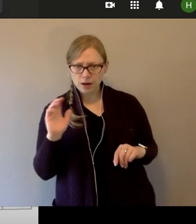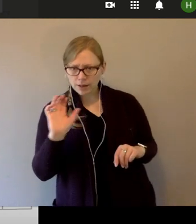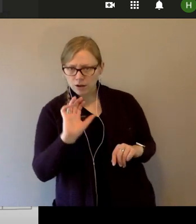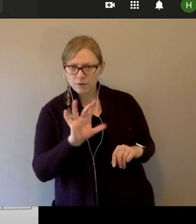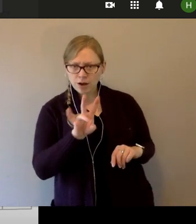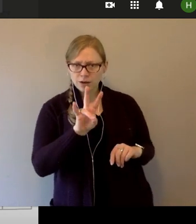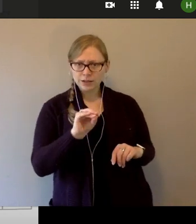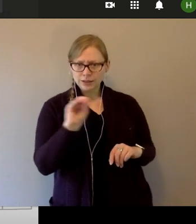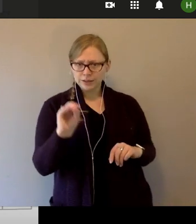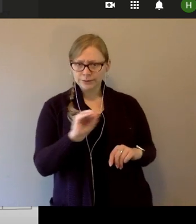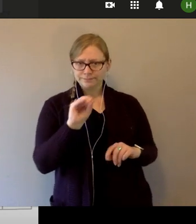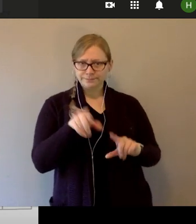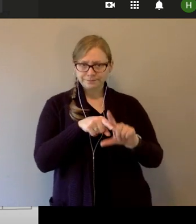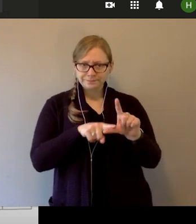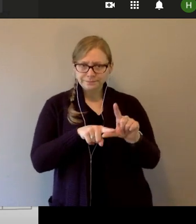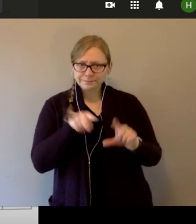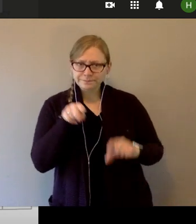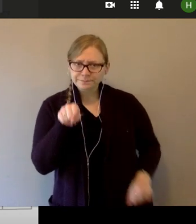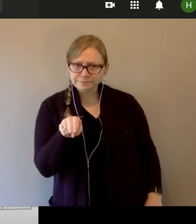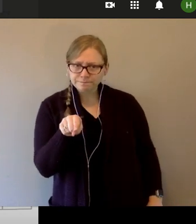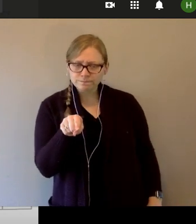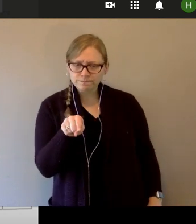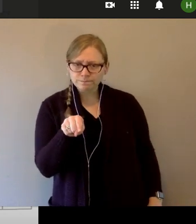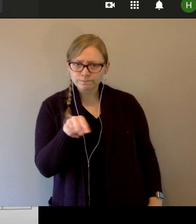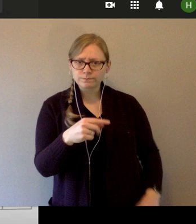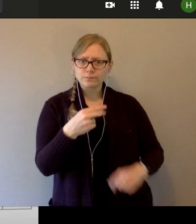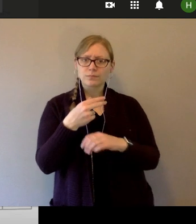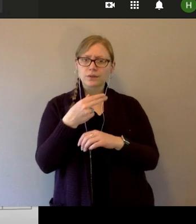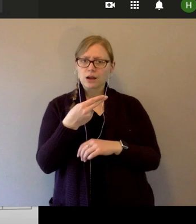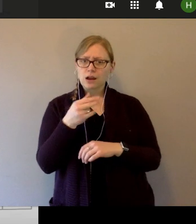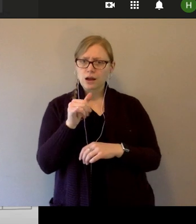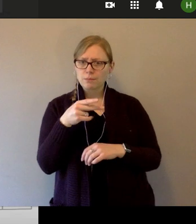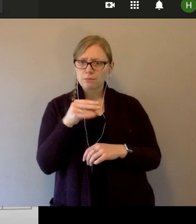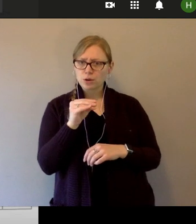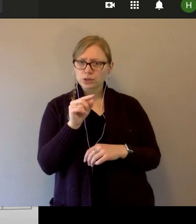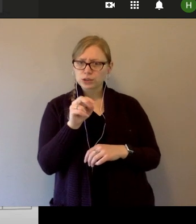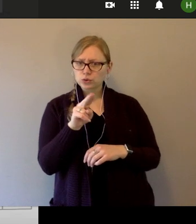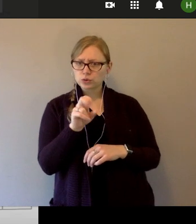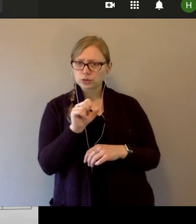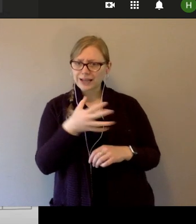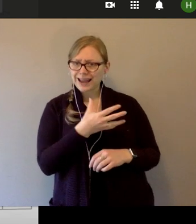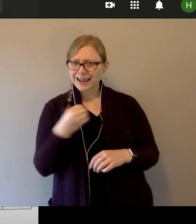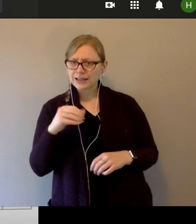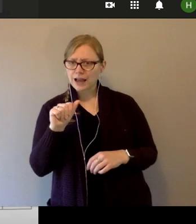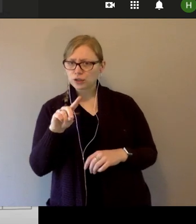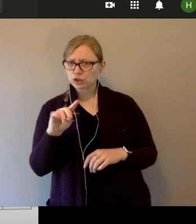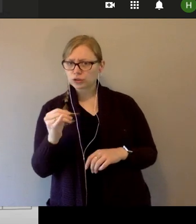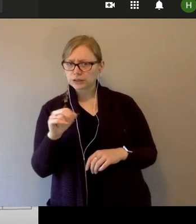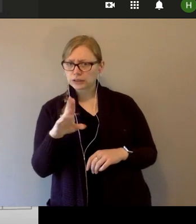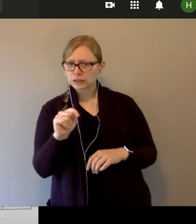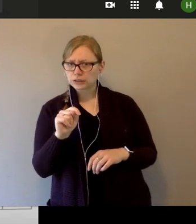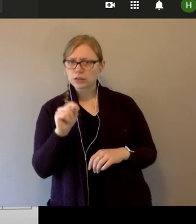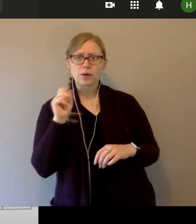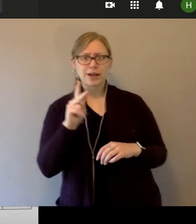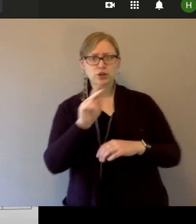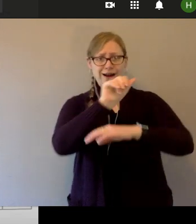I'm looking for the hypotenuse and adjacent ratio. So that's this one. And so adjacent over